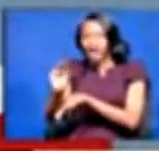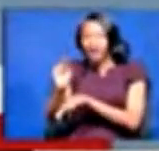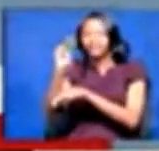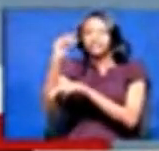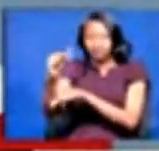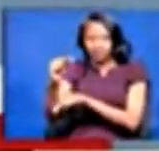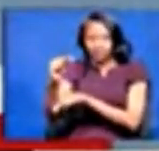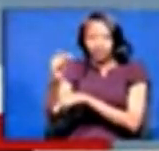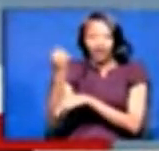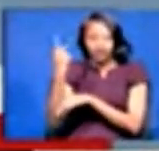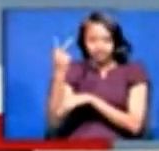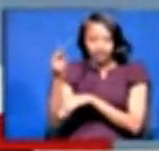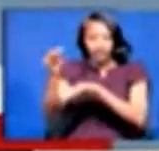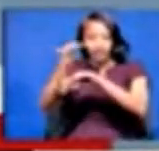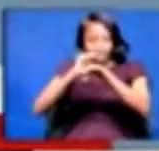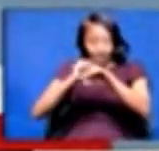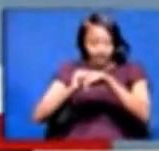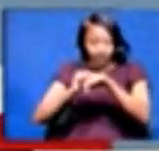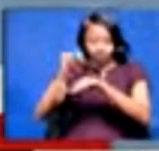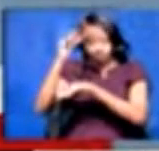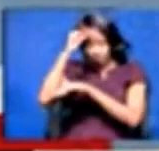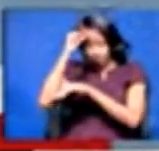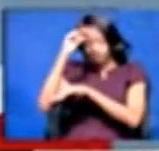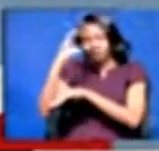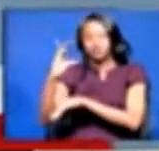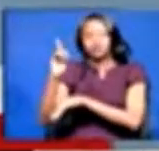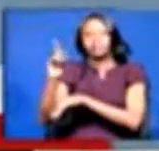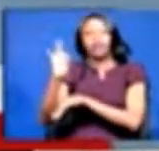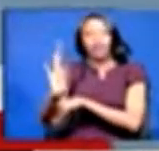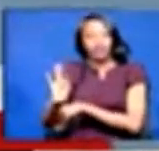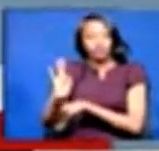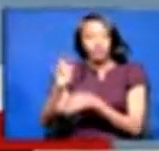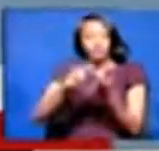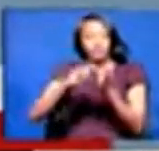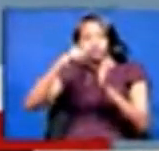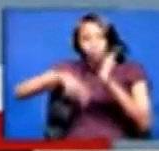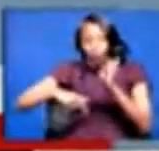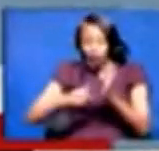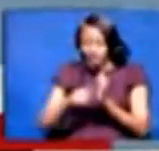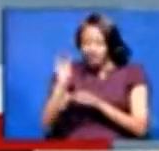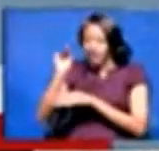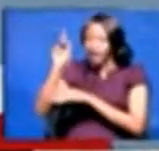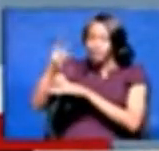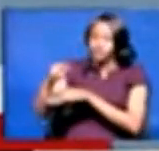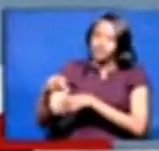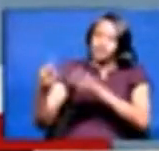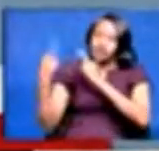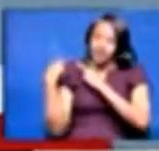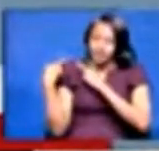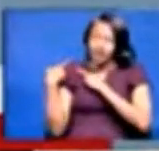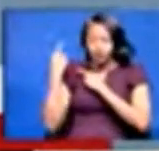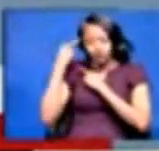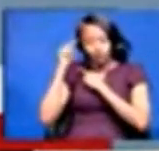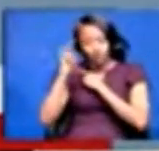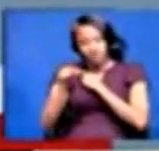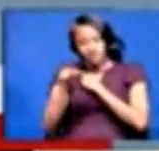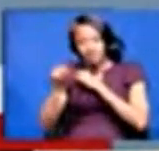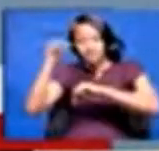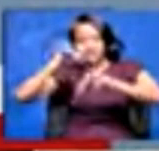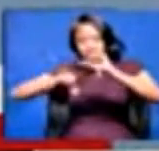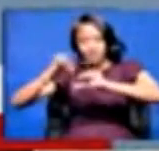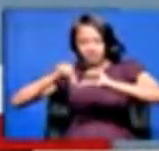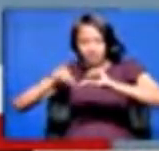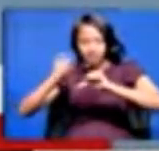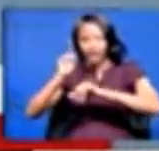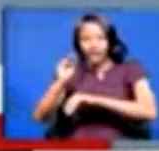function. Mm-hmm. So that is the national government. Now it is now the member of parliament who is the patron of the whole initiative. And now